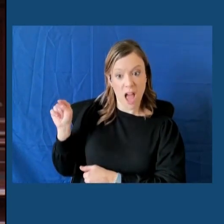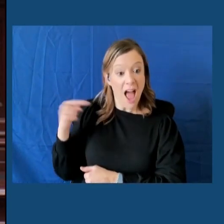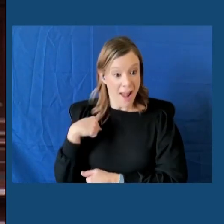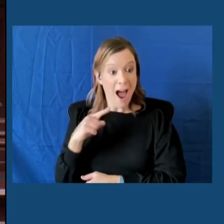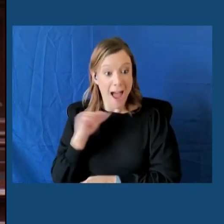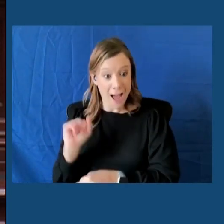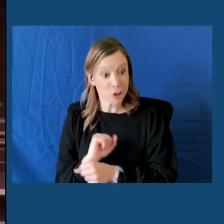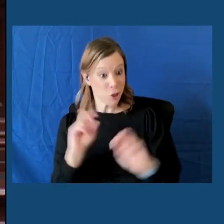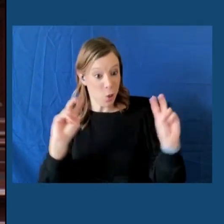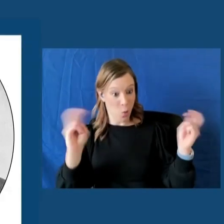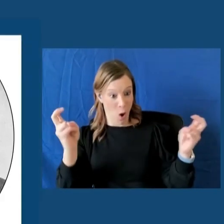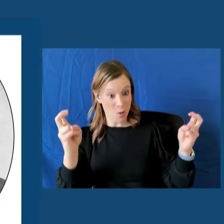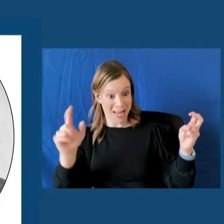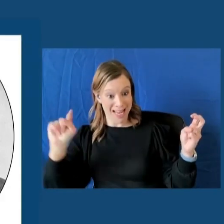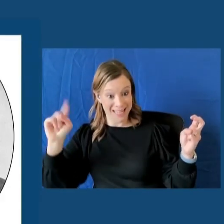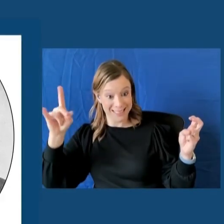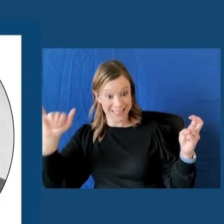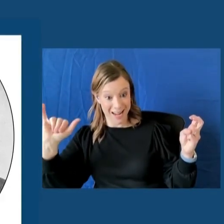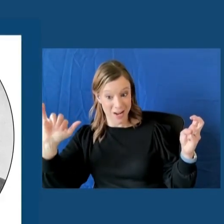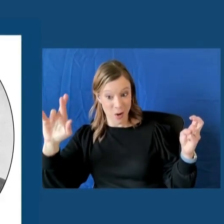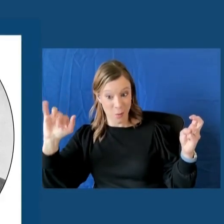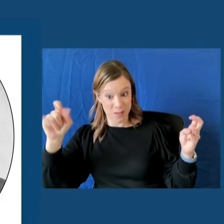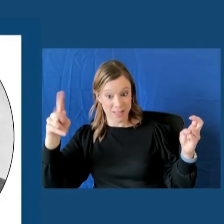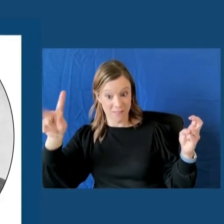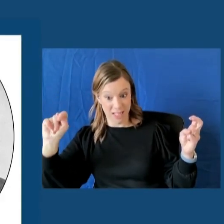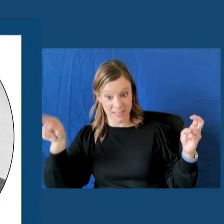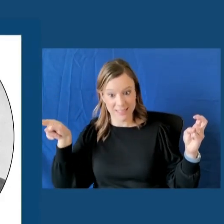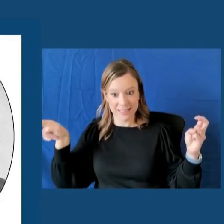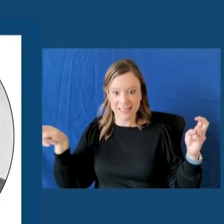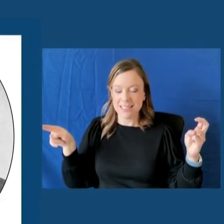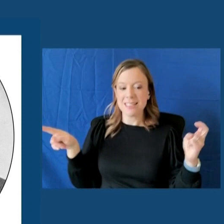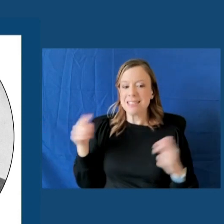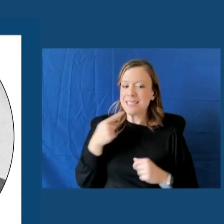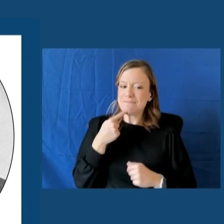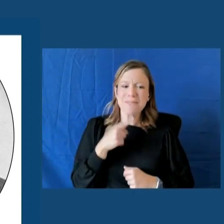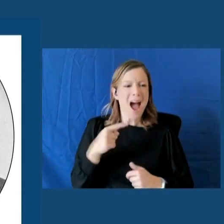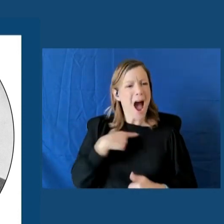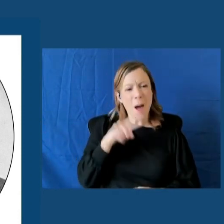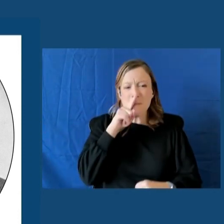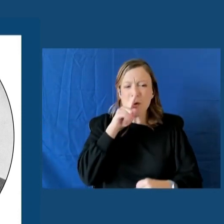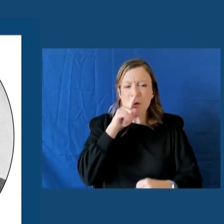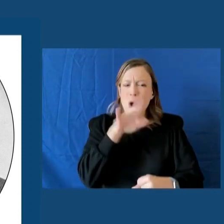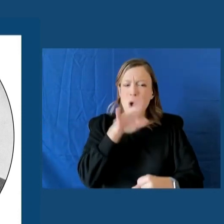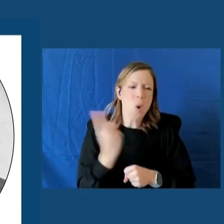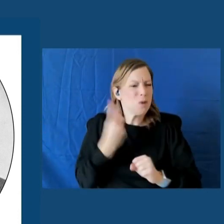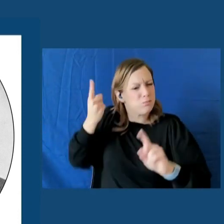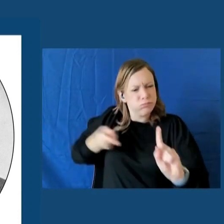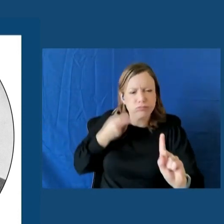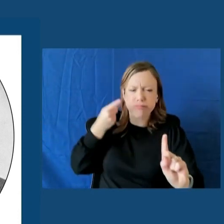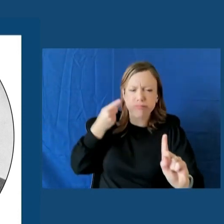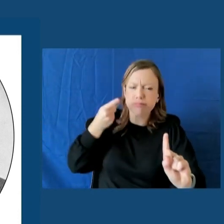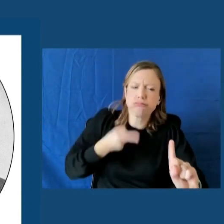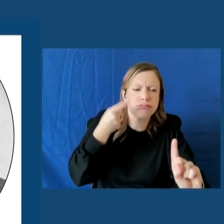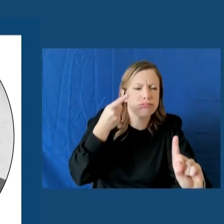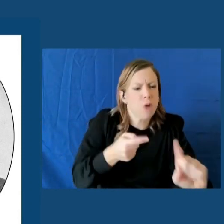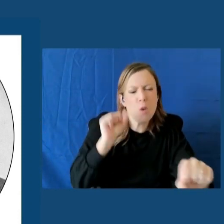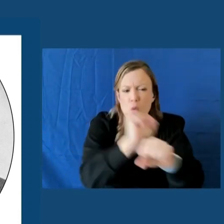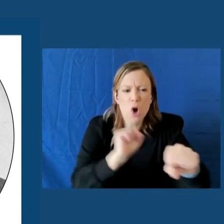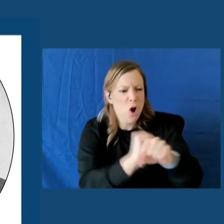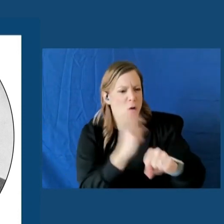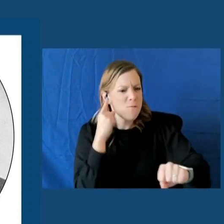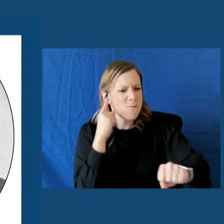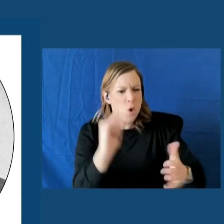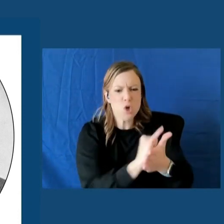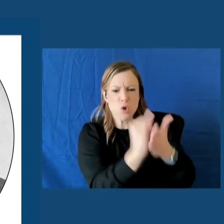first day in office. I promise to always strive valiantly on behalf of New Yorkers and be the woman in the